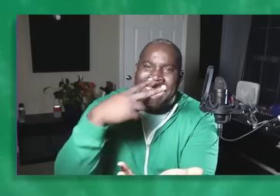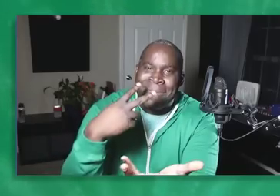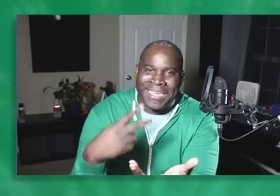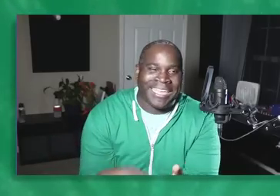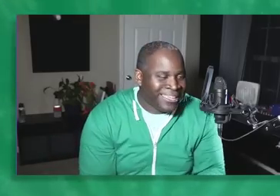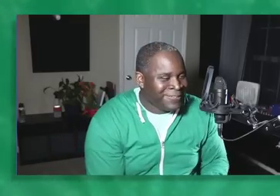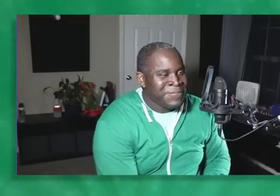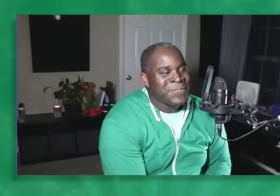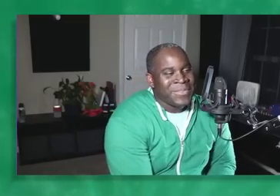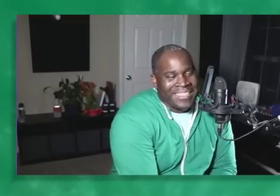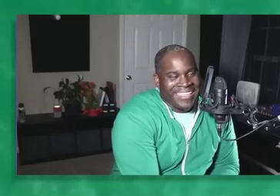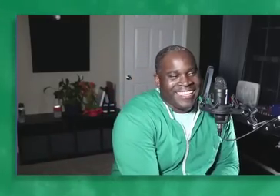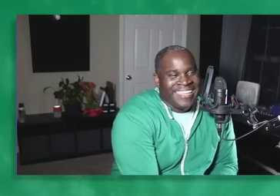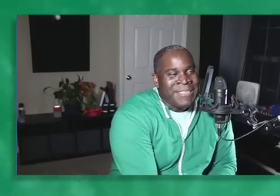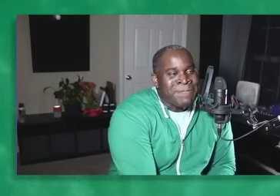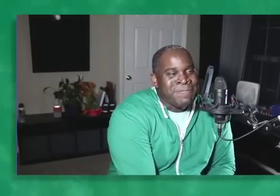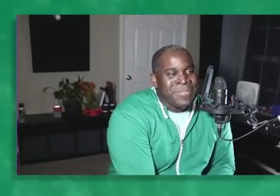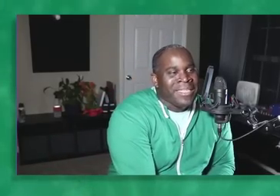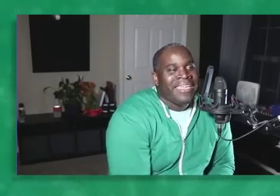Don't look at me.